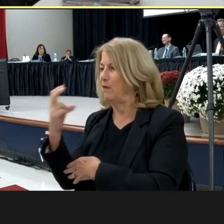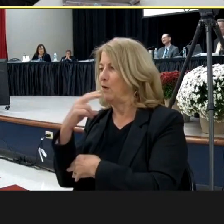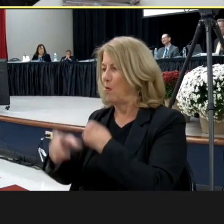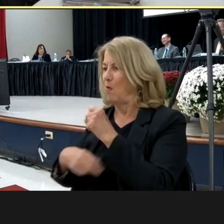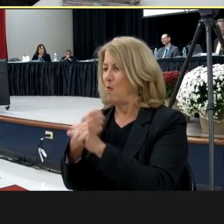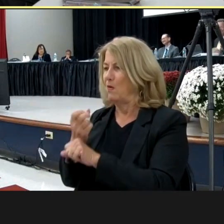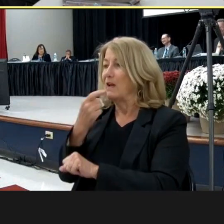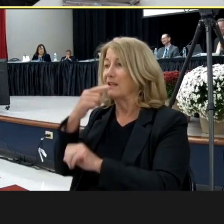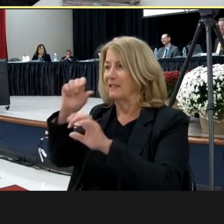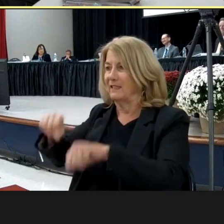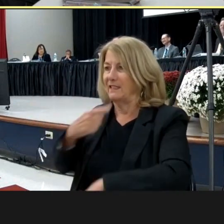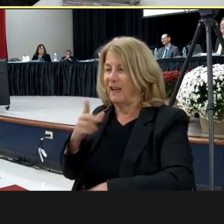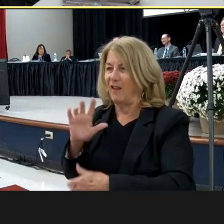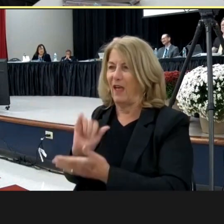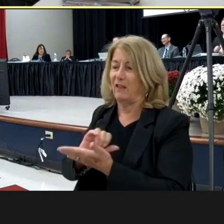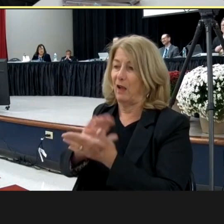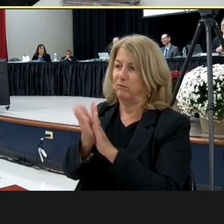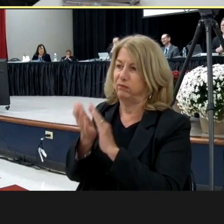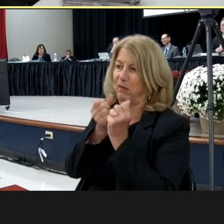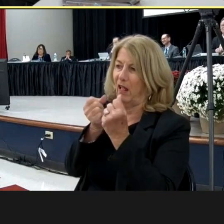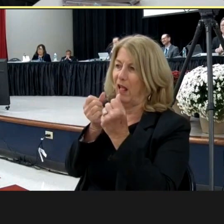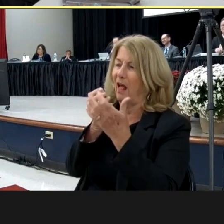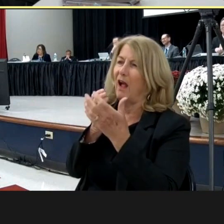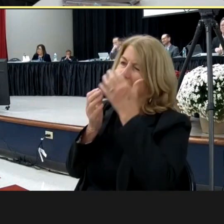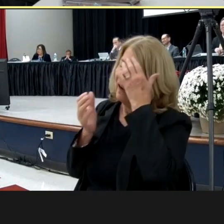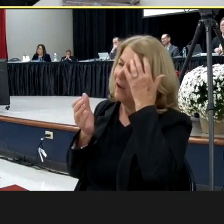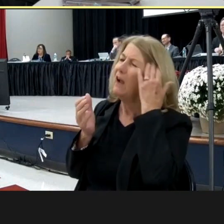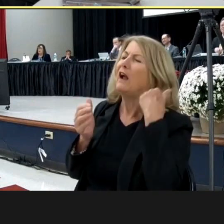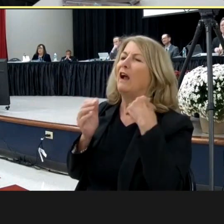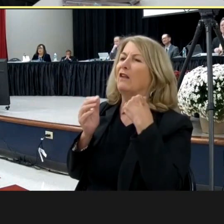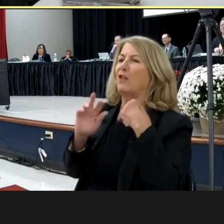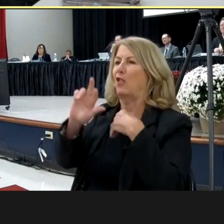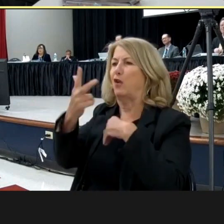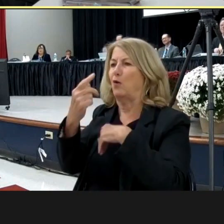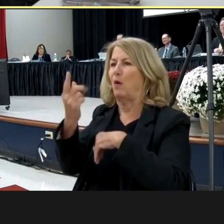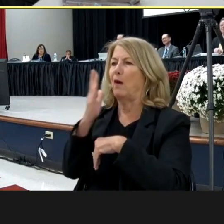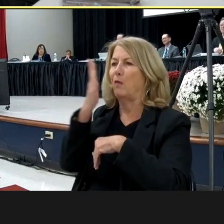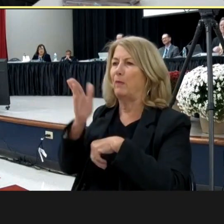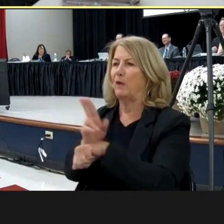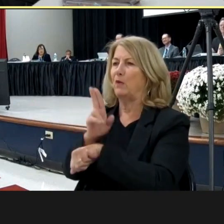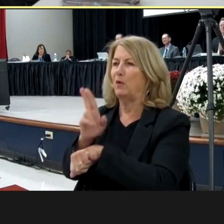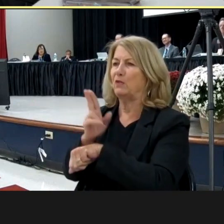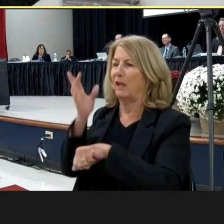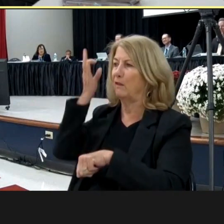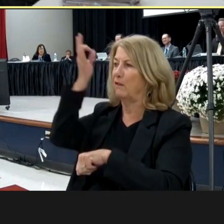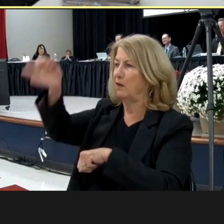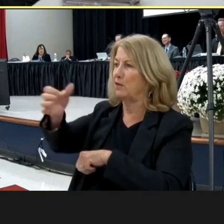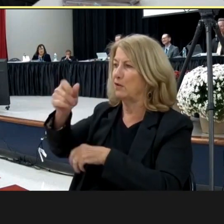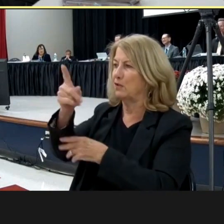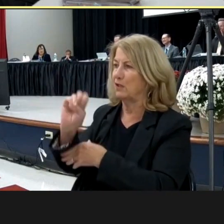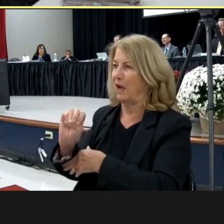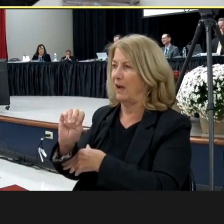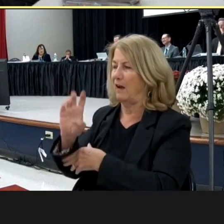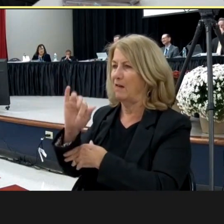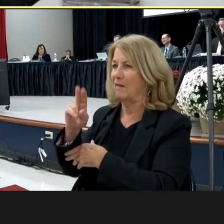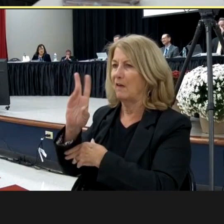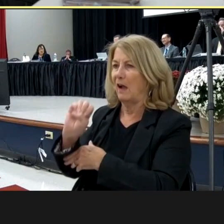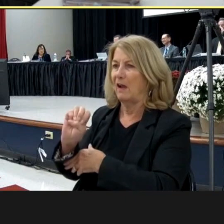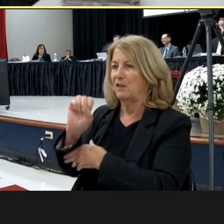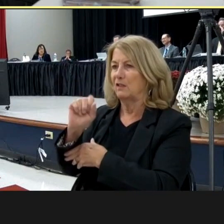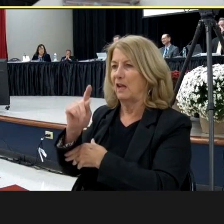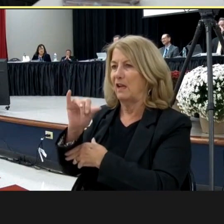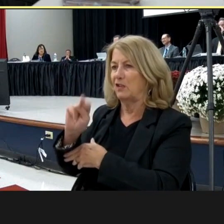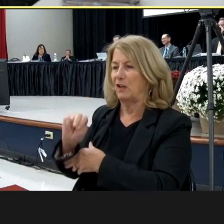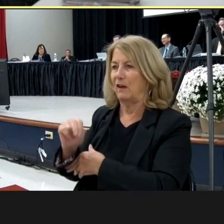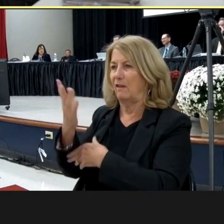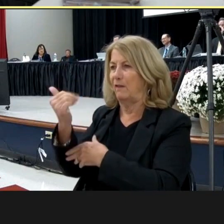And the third one's going to be used at our future site. at Fire Station 15 on Ritchie Road. We